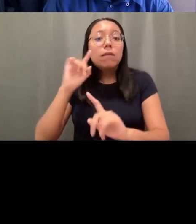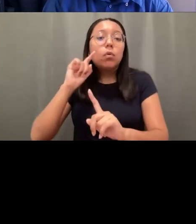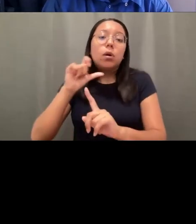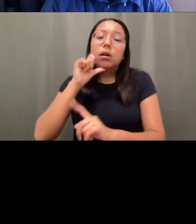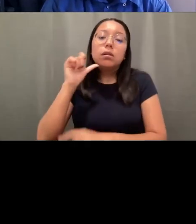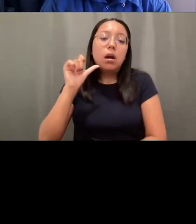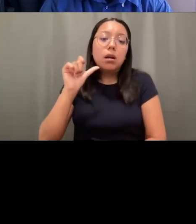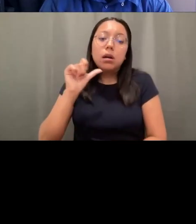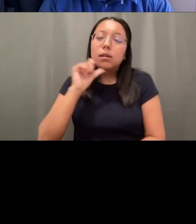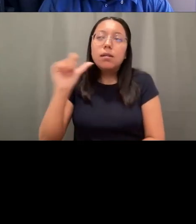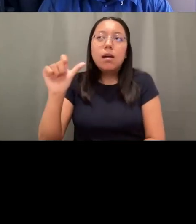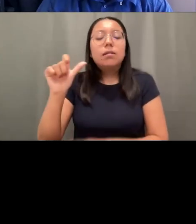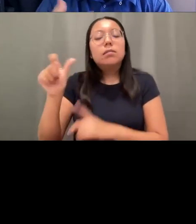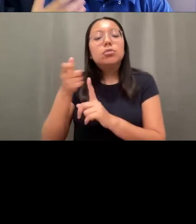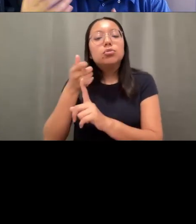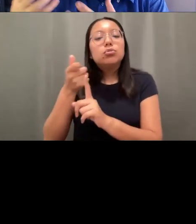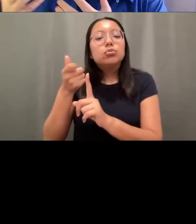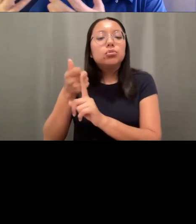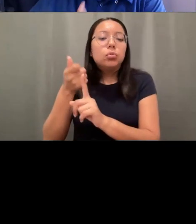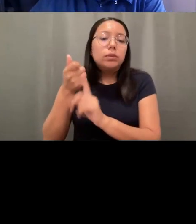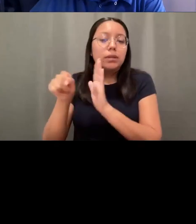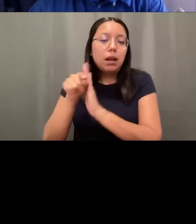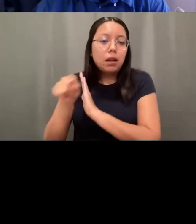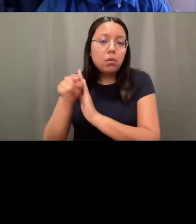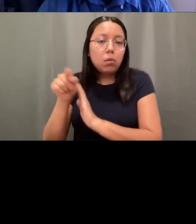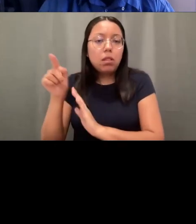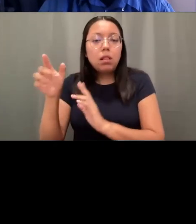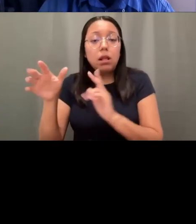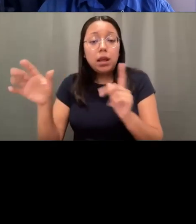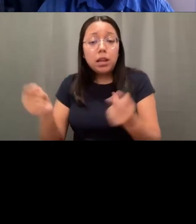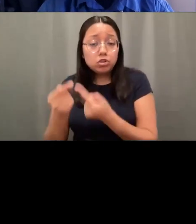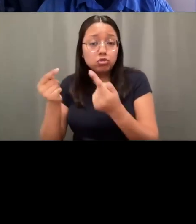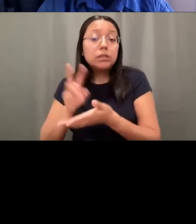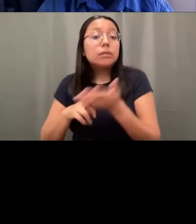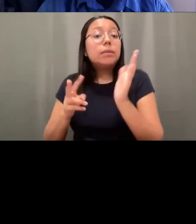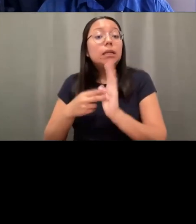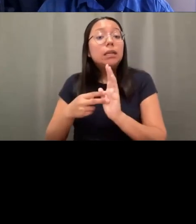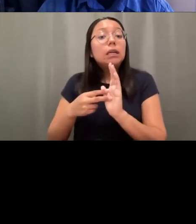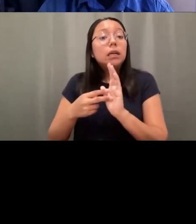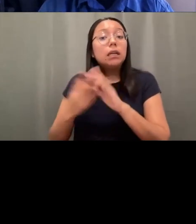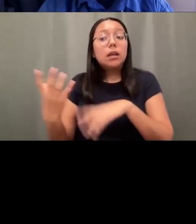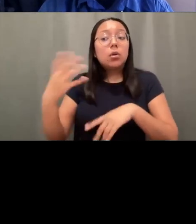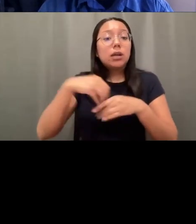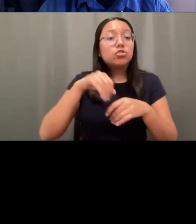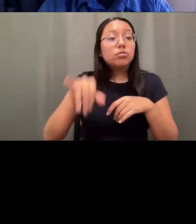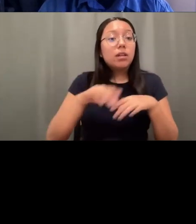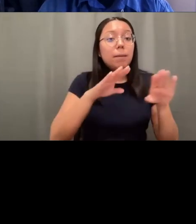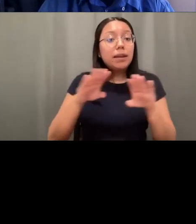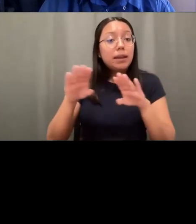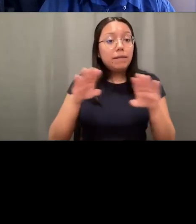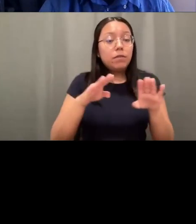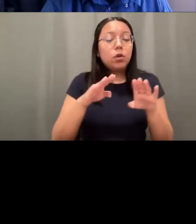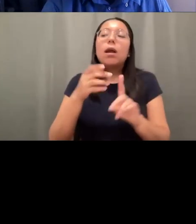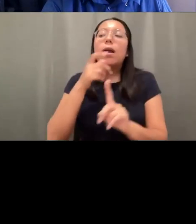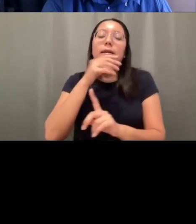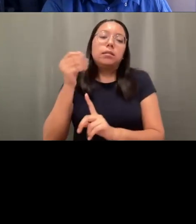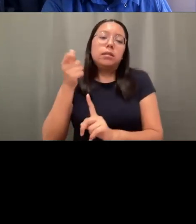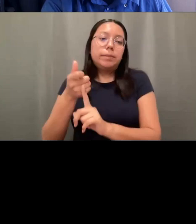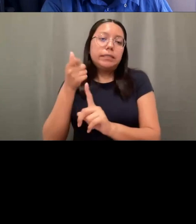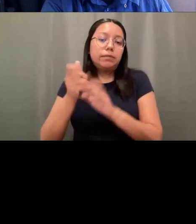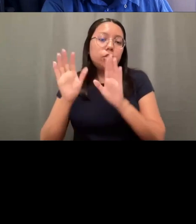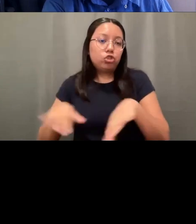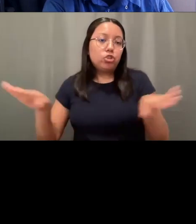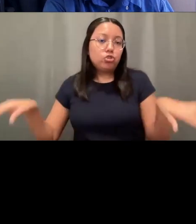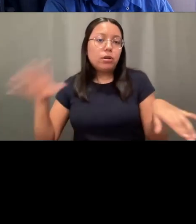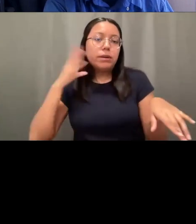engaging in self-injury behaviors, and it's those children who have had sexual assault or physical assault that are more